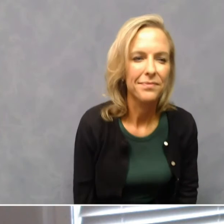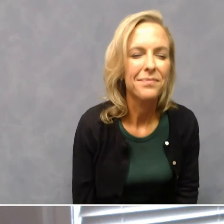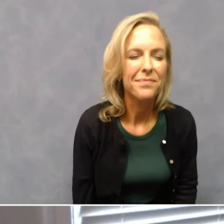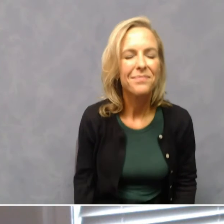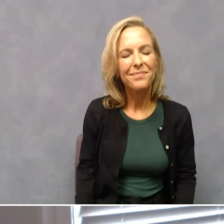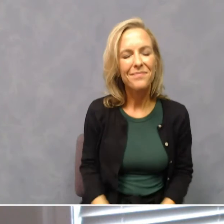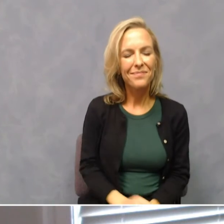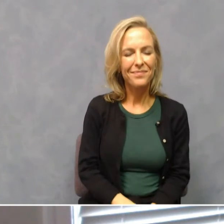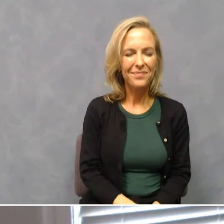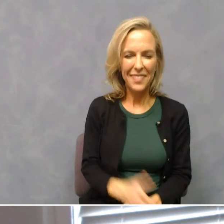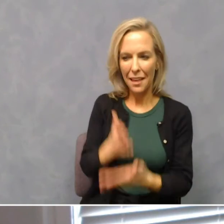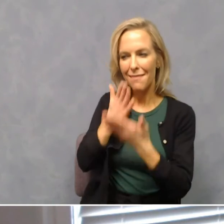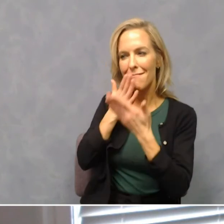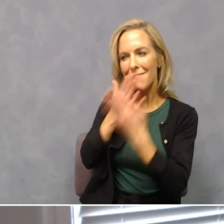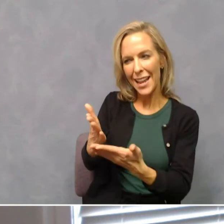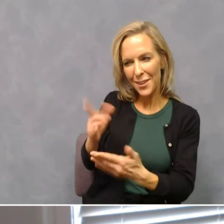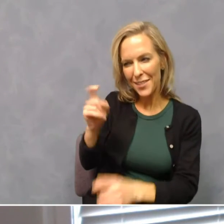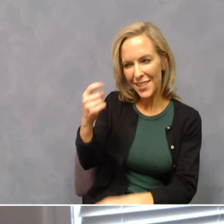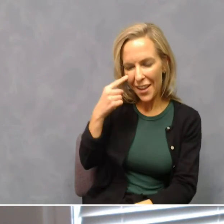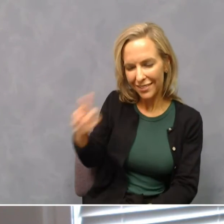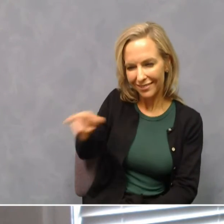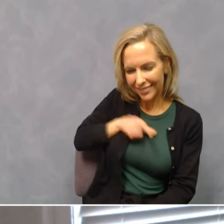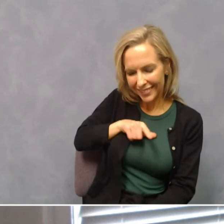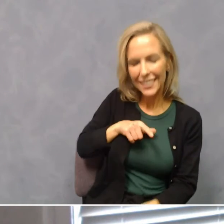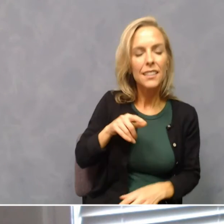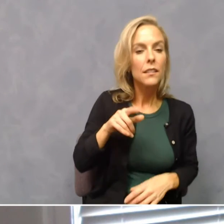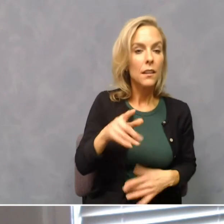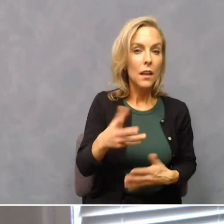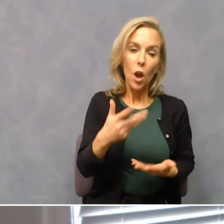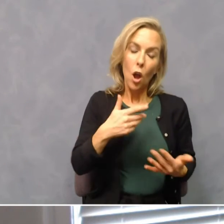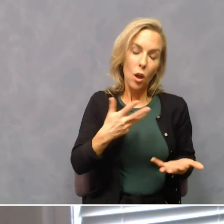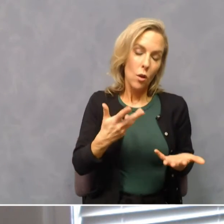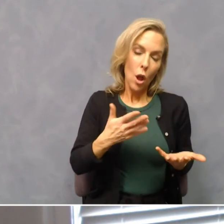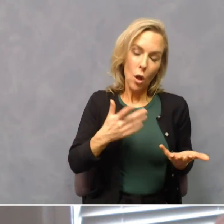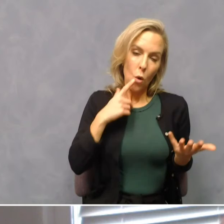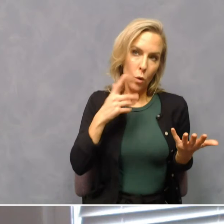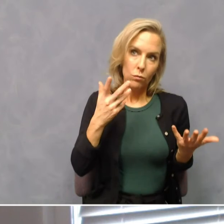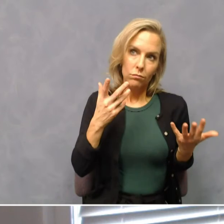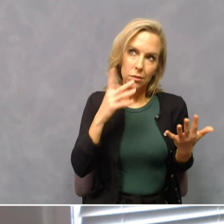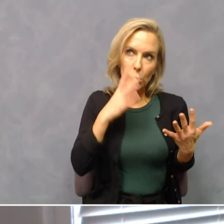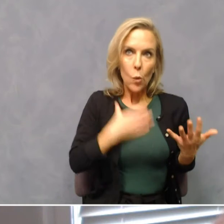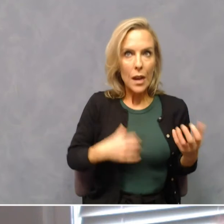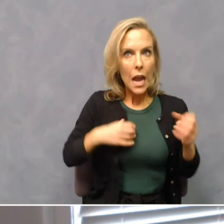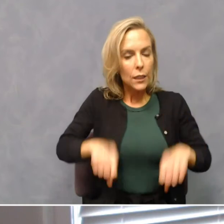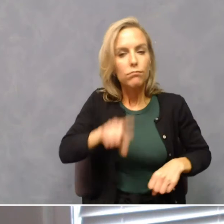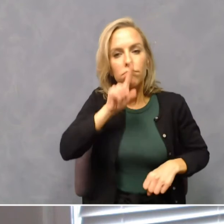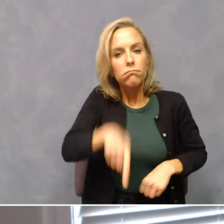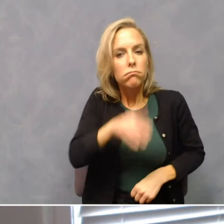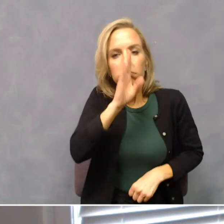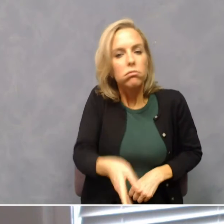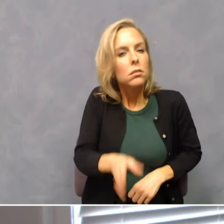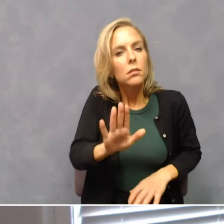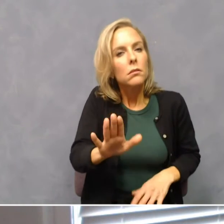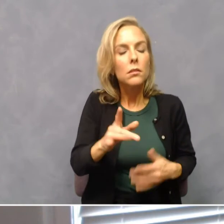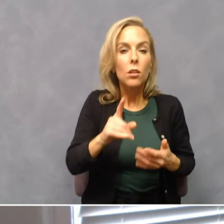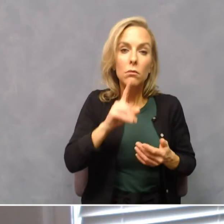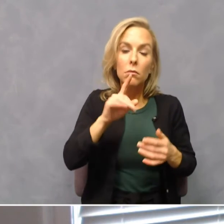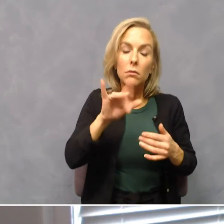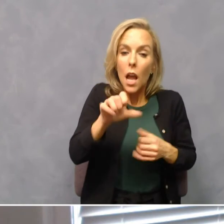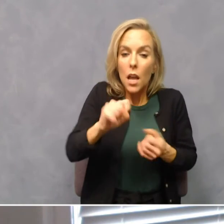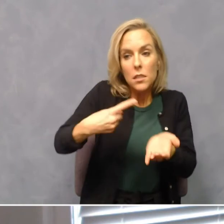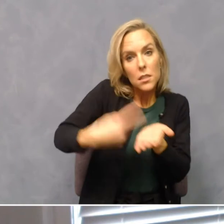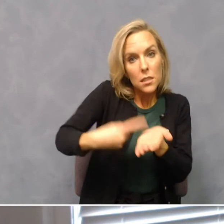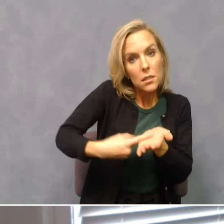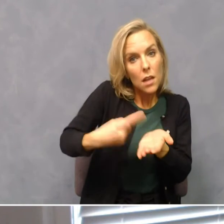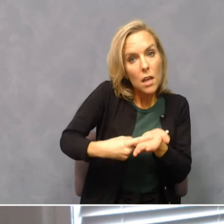Well, thank you for that, Governor. I wish there was a straightforward answer for you, but there are discussions about whether some of